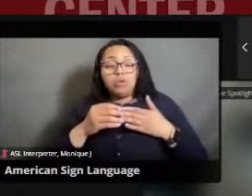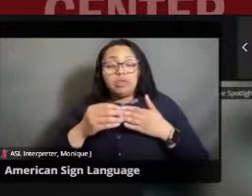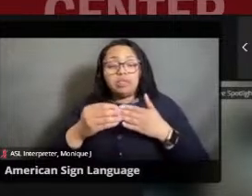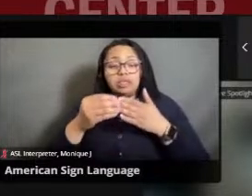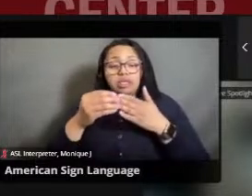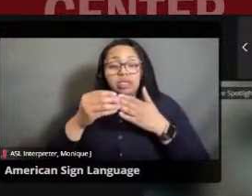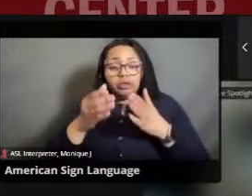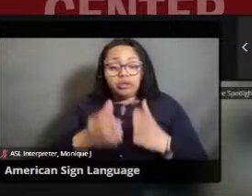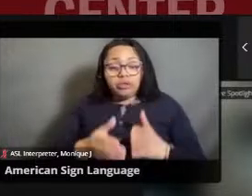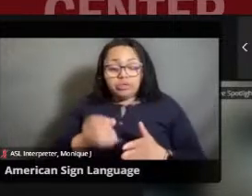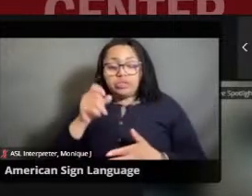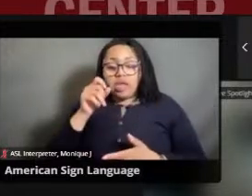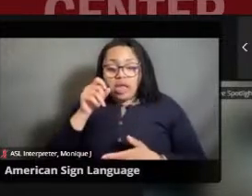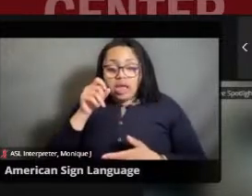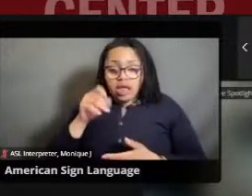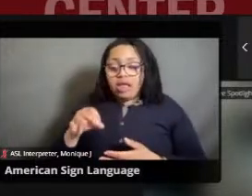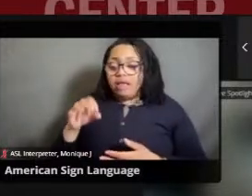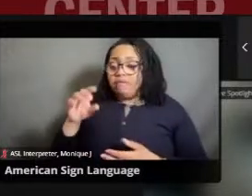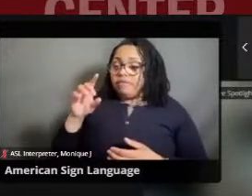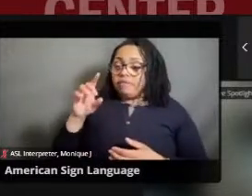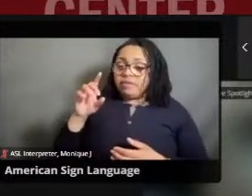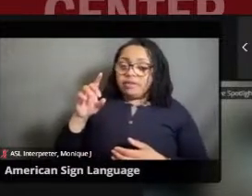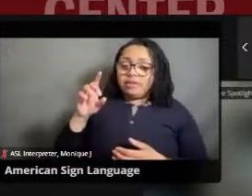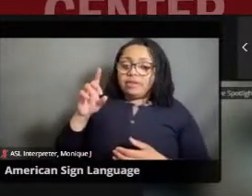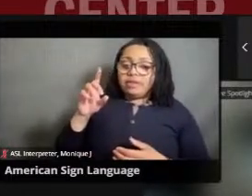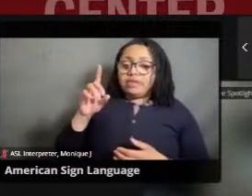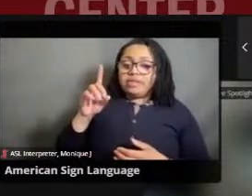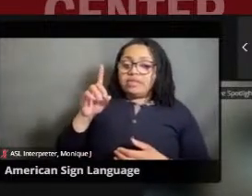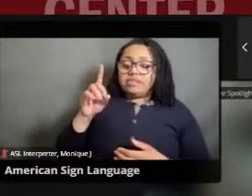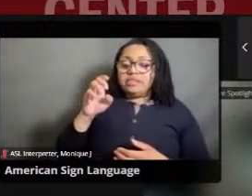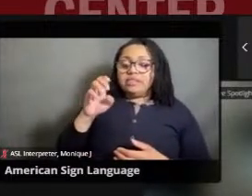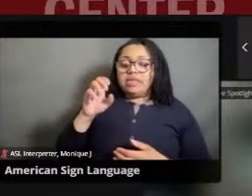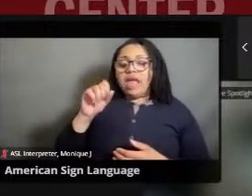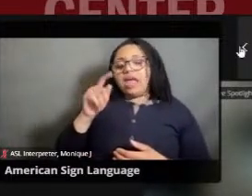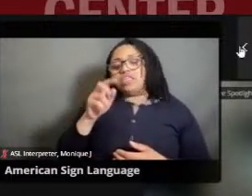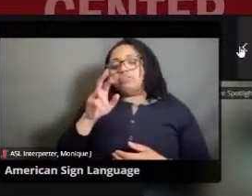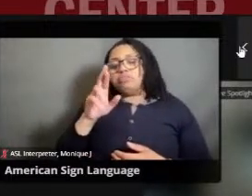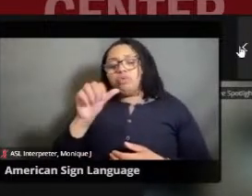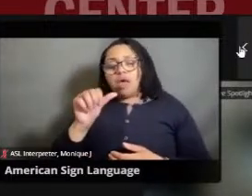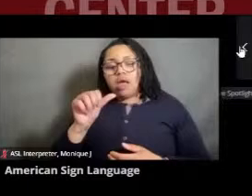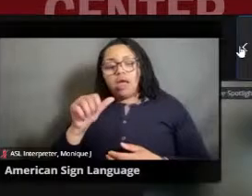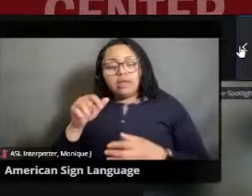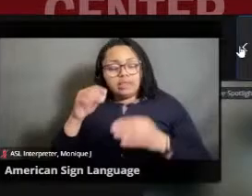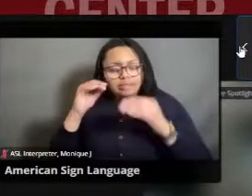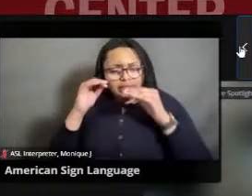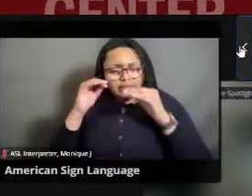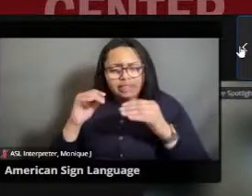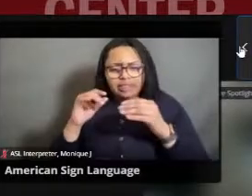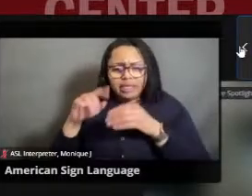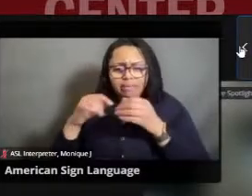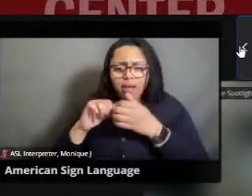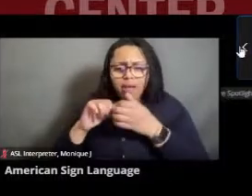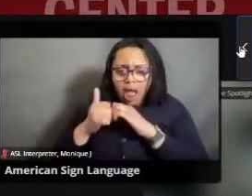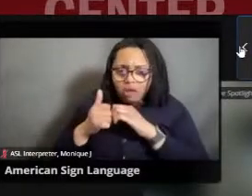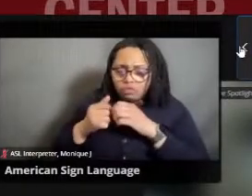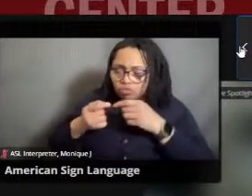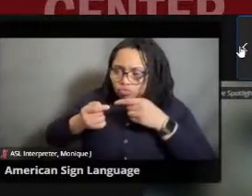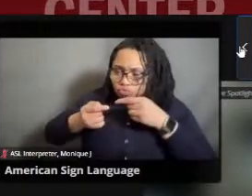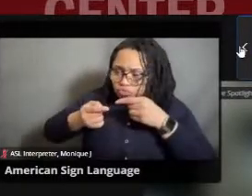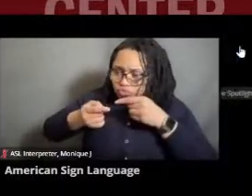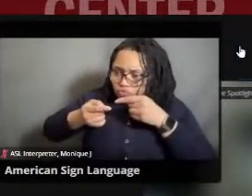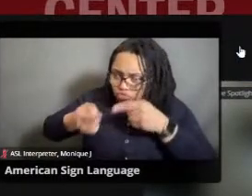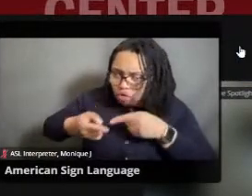have been teaching us all how to struggle for liberation and how to be